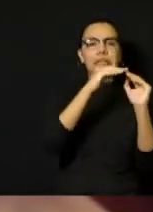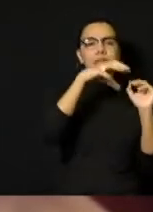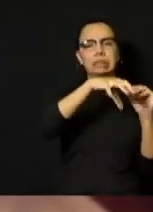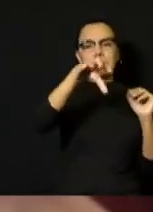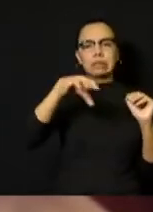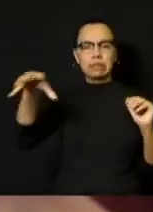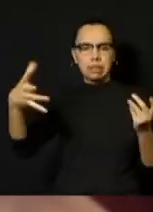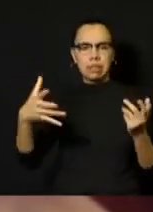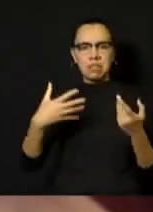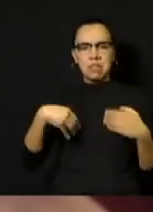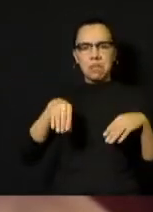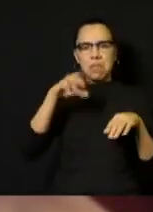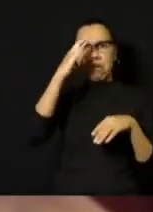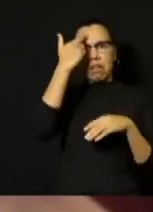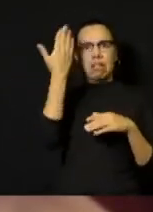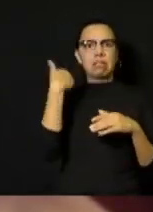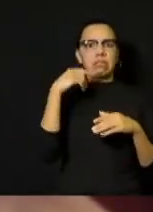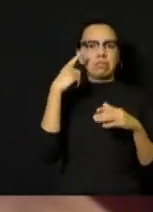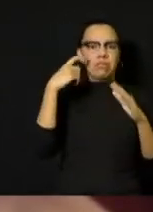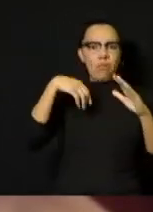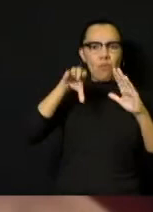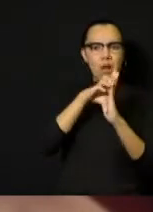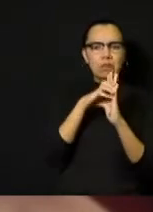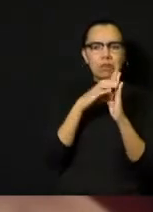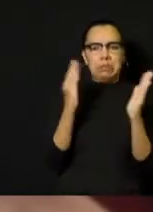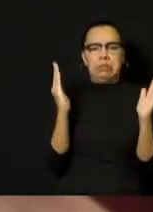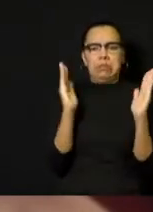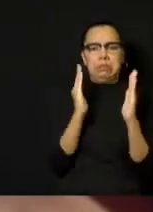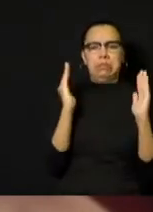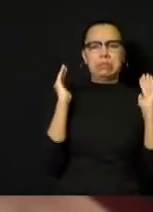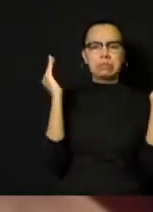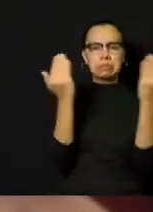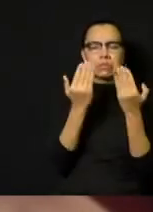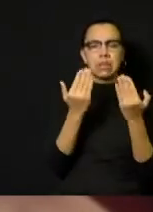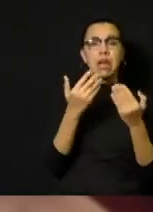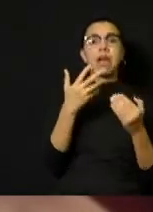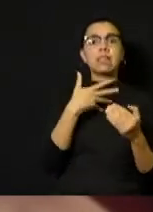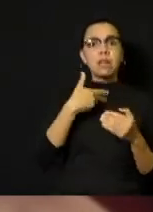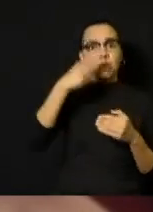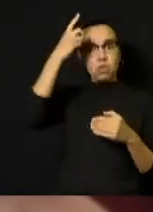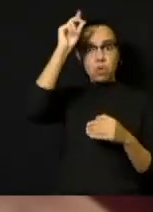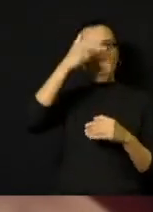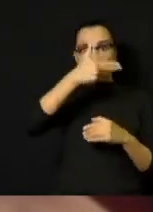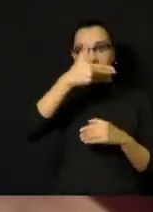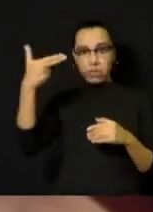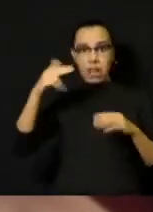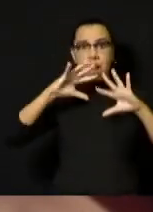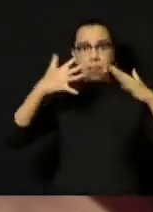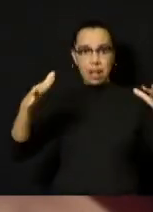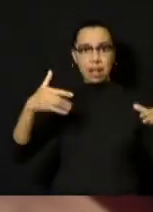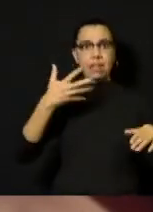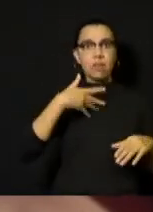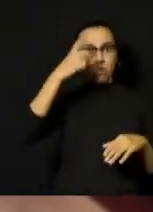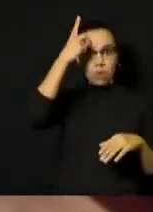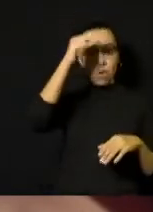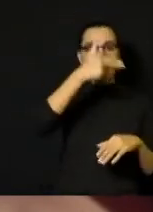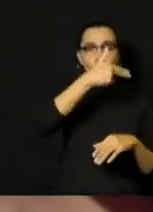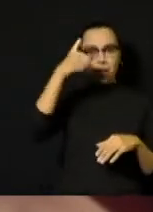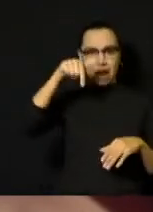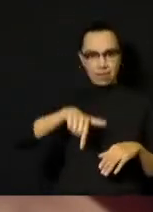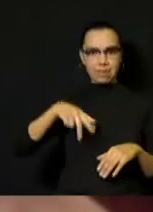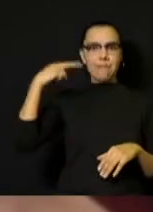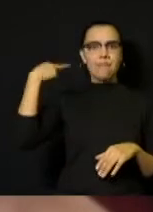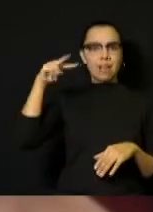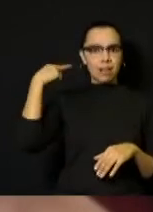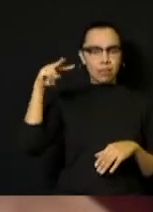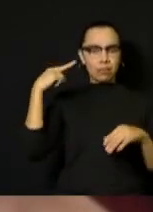several houses. From living in a 4x4 room, we have a hotel in the beach. I have a hotel here in Jalapa, a